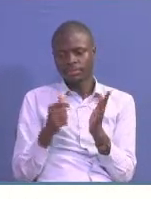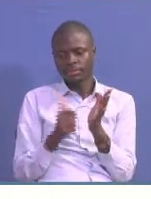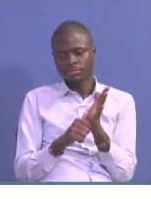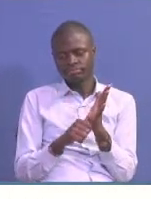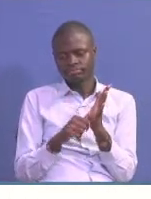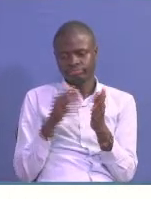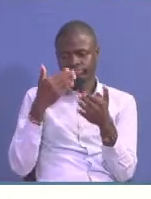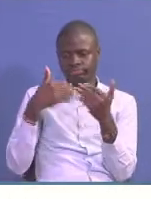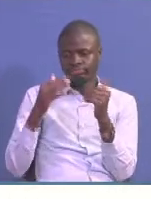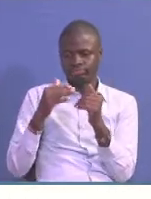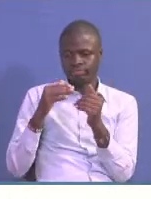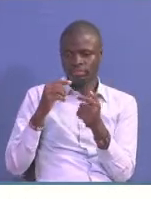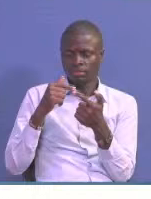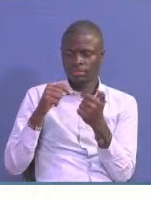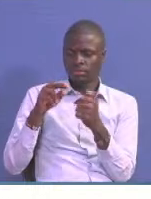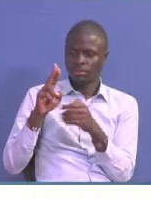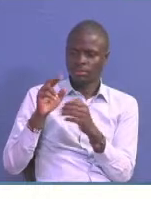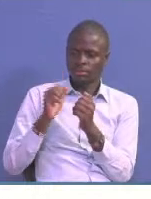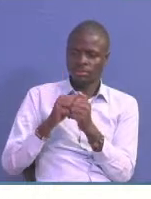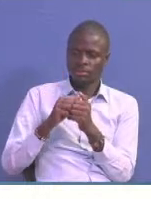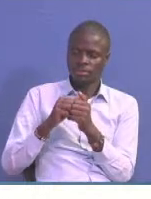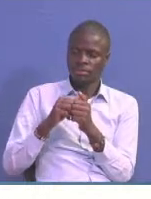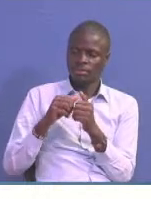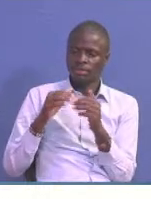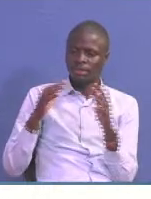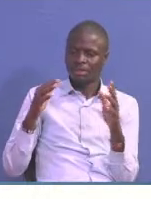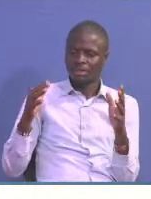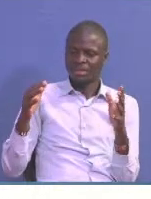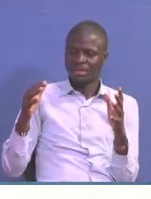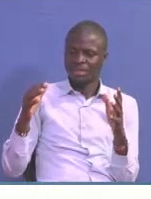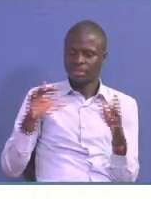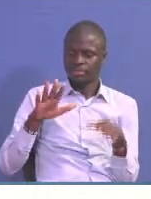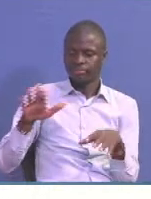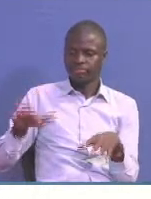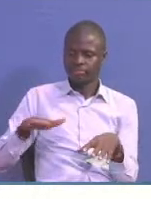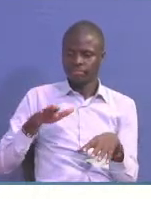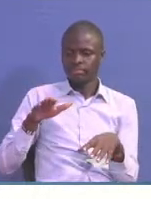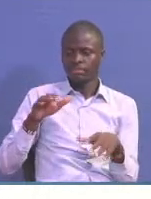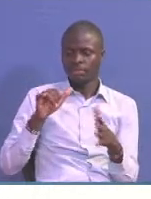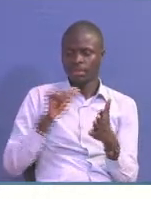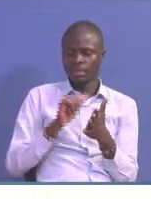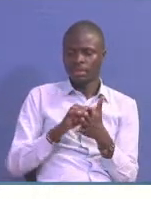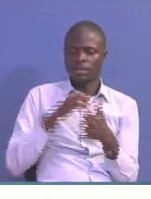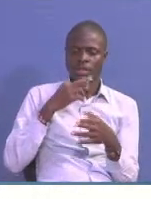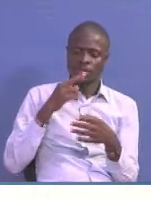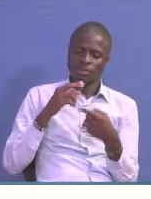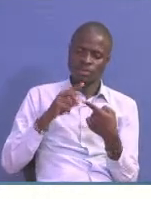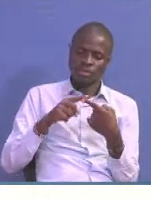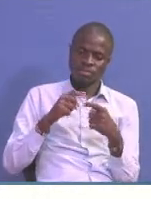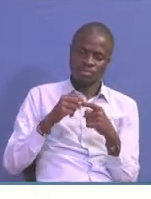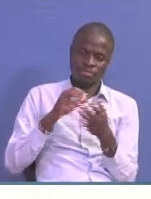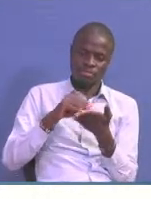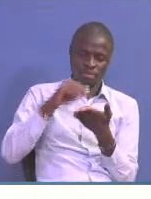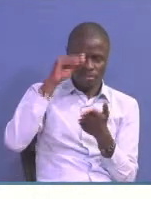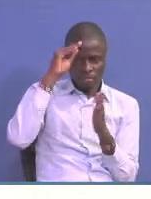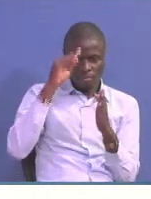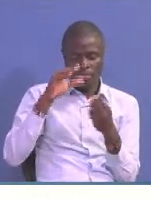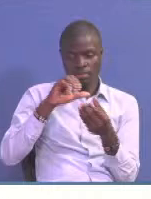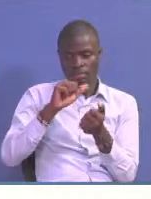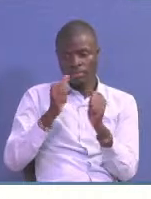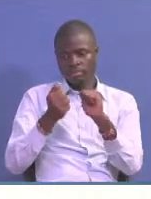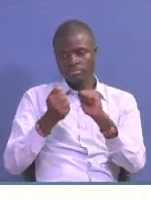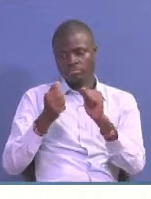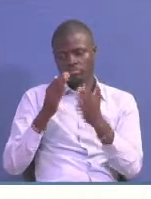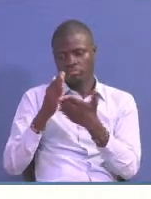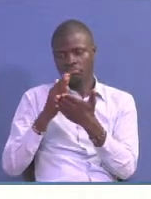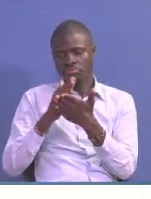challenged universities to come up with platforms and areas or arenas that will enable student exchange programs. And also on